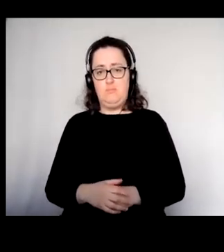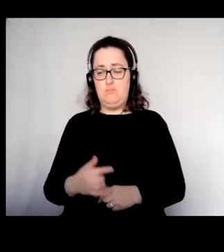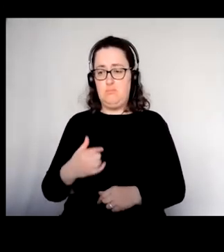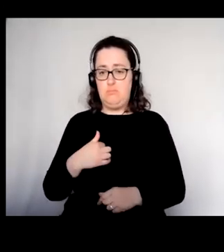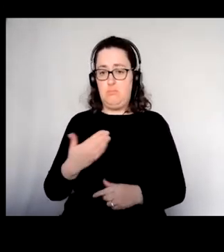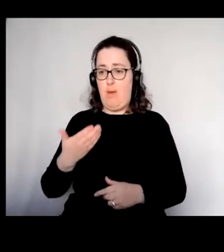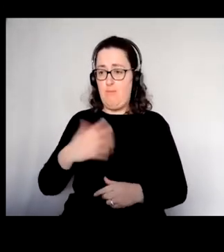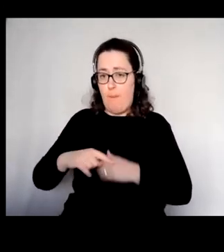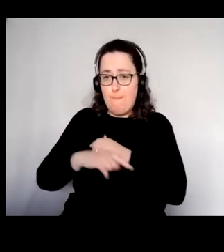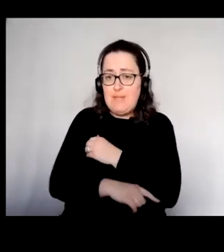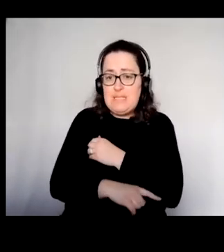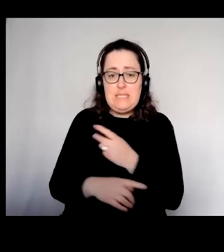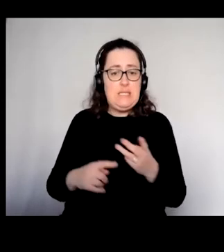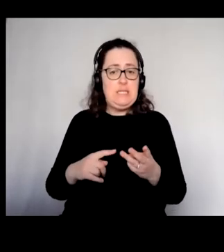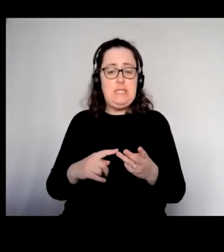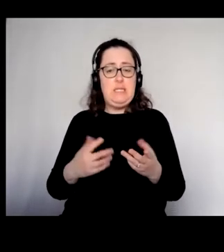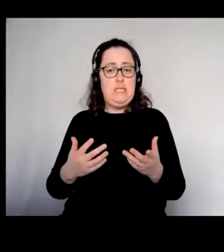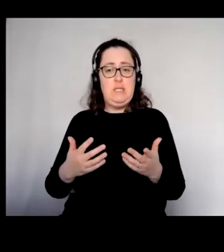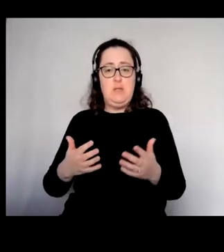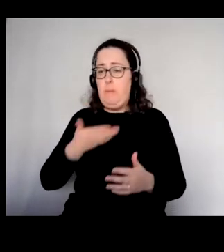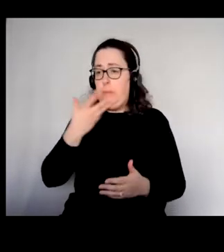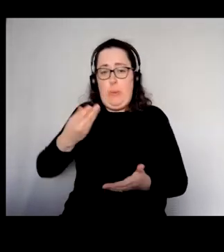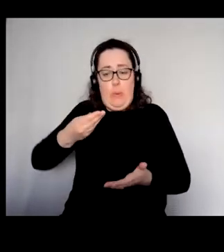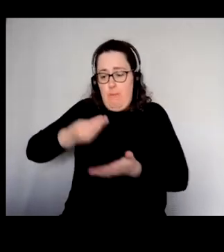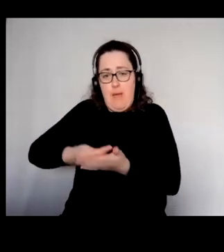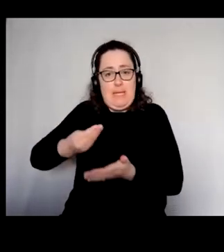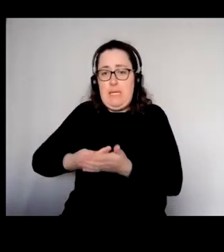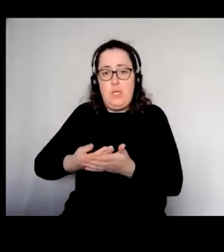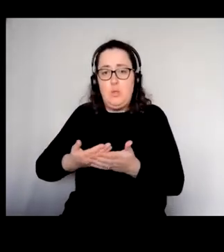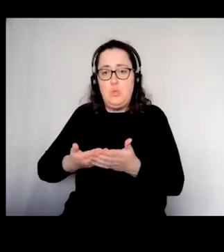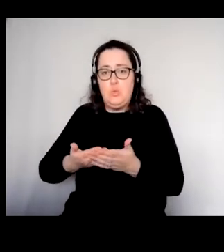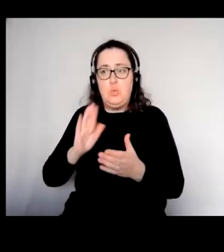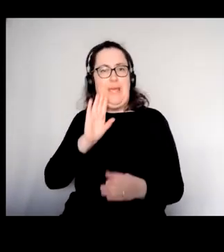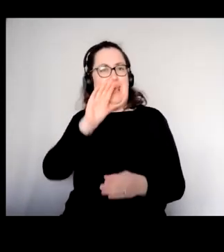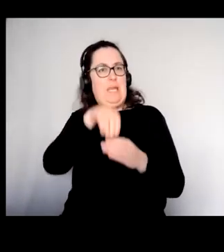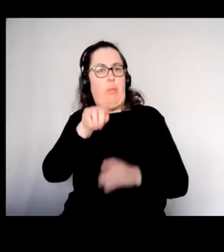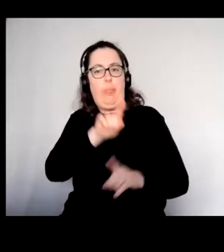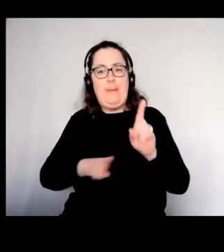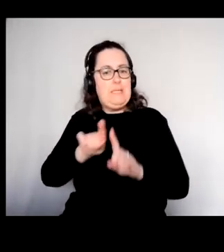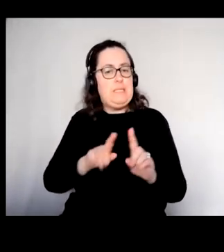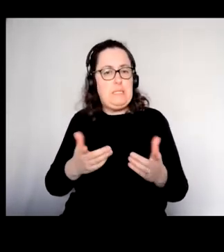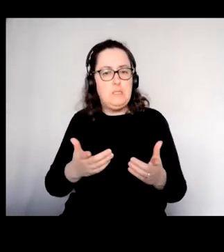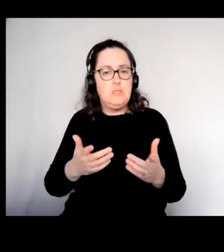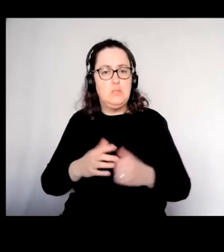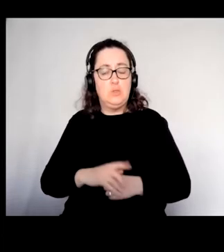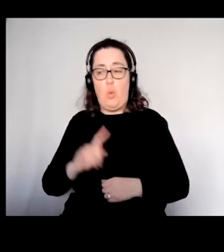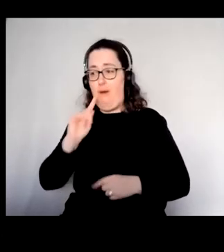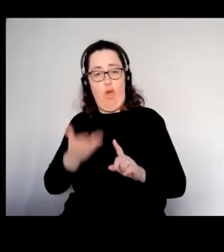that I also come from poverty, that I do not have the finance to get me to these meetings at times,